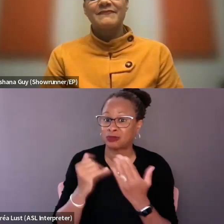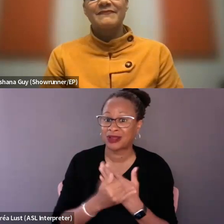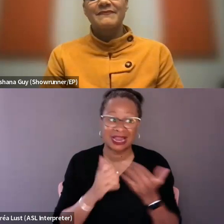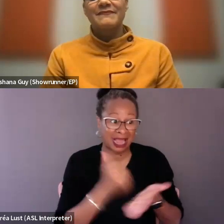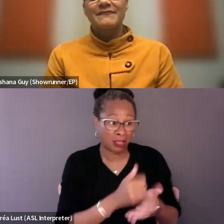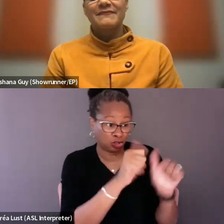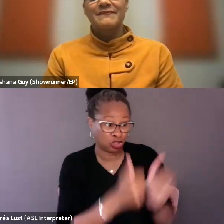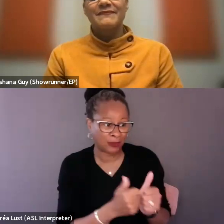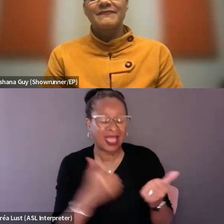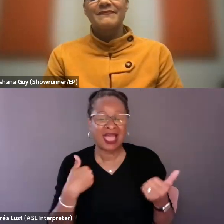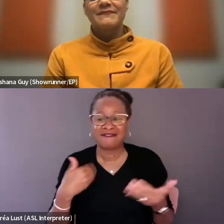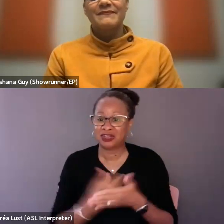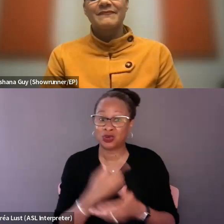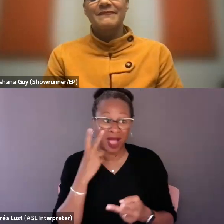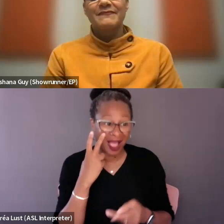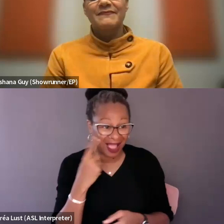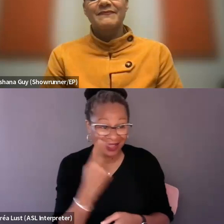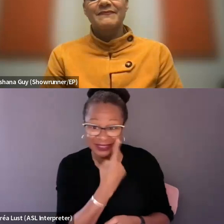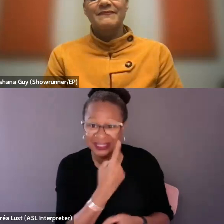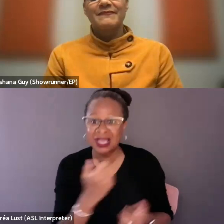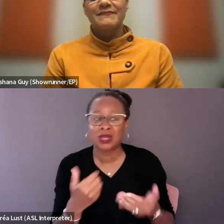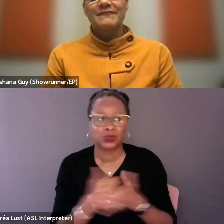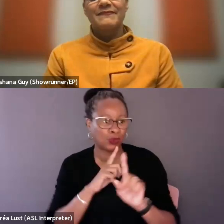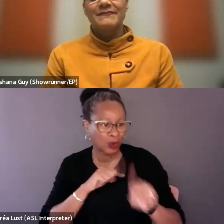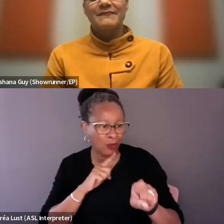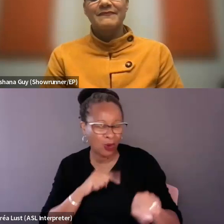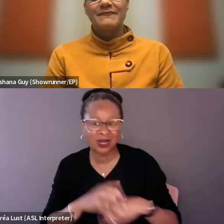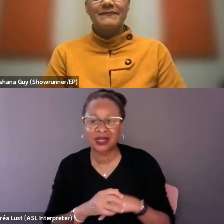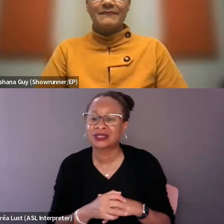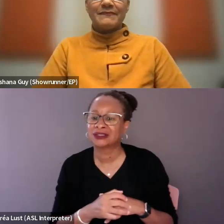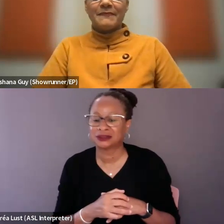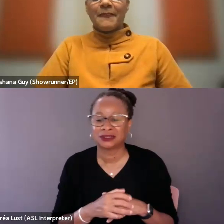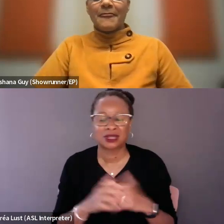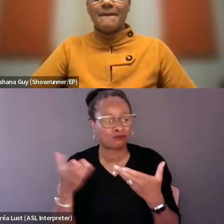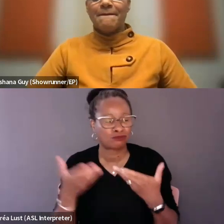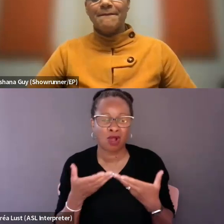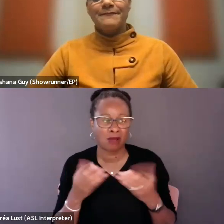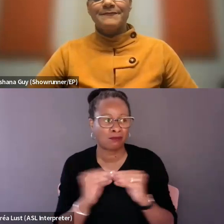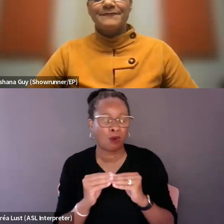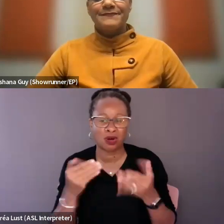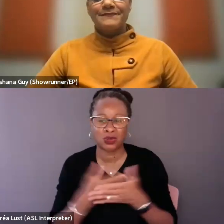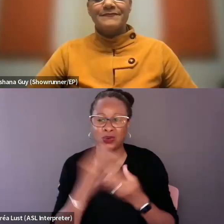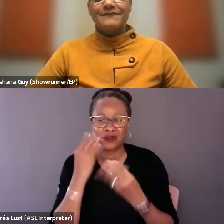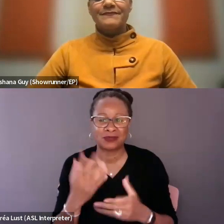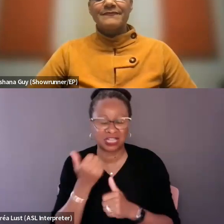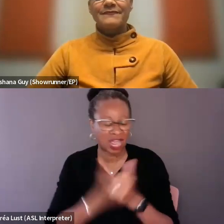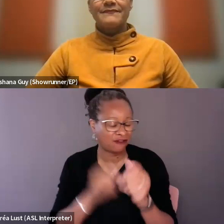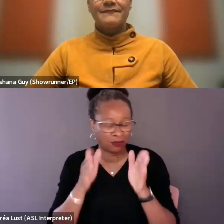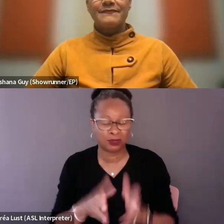eyes, new reporting brought in, so much new information. And then of course, every person we